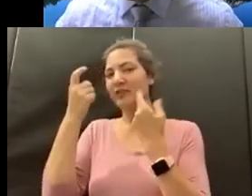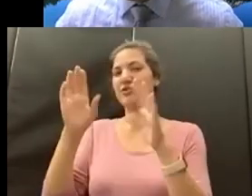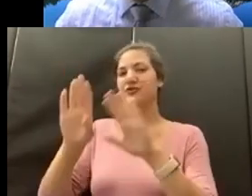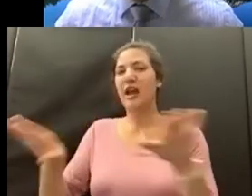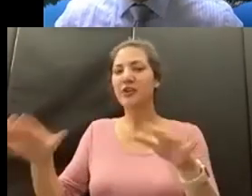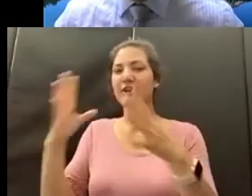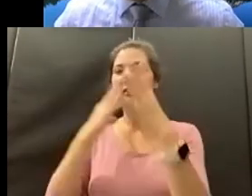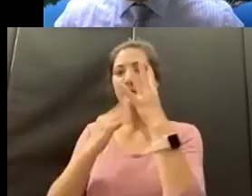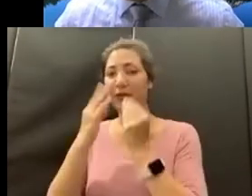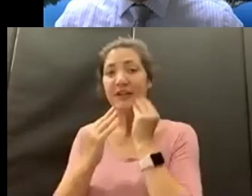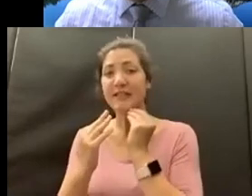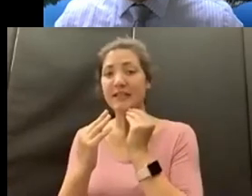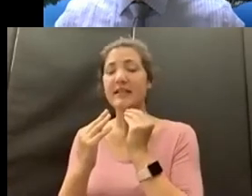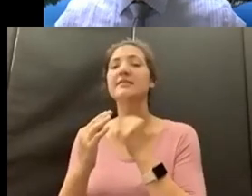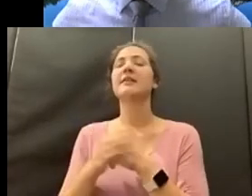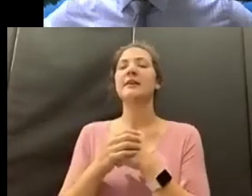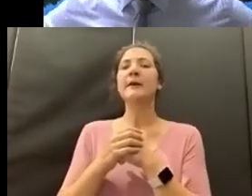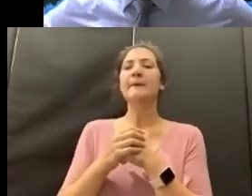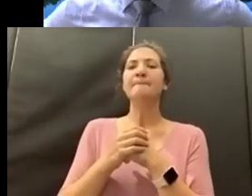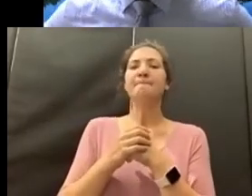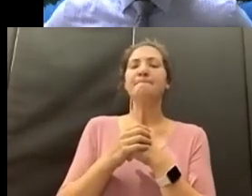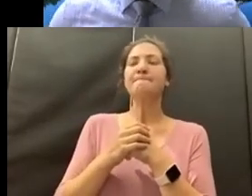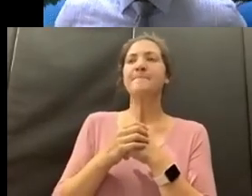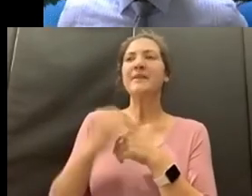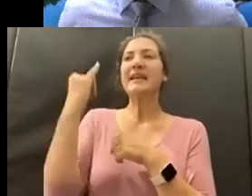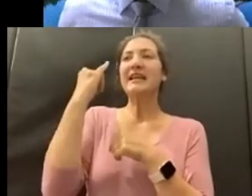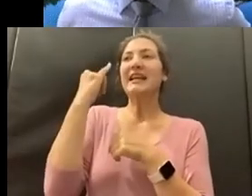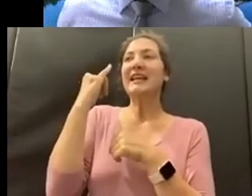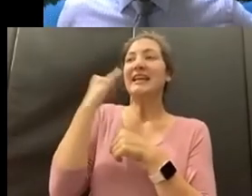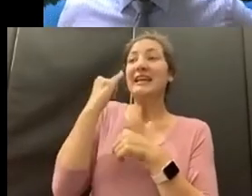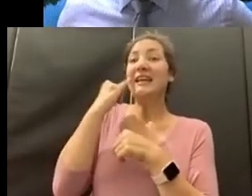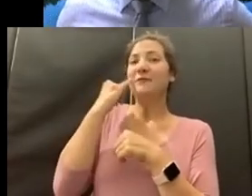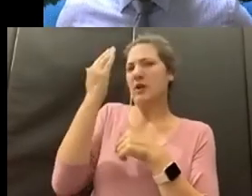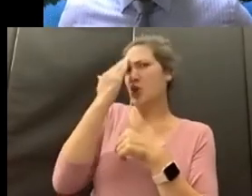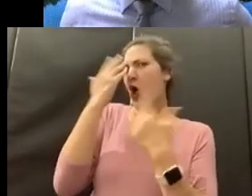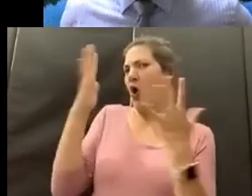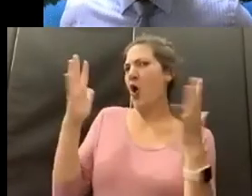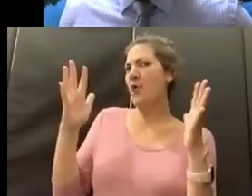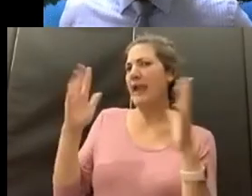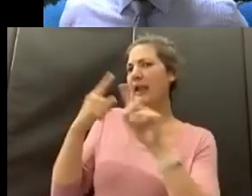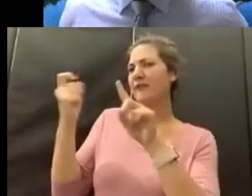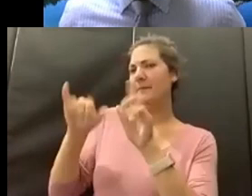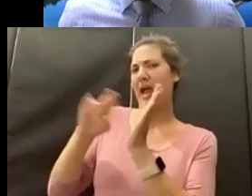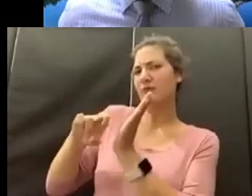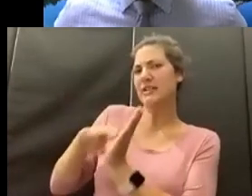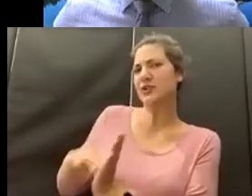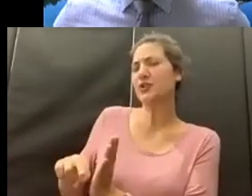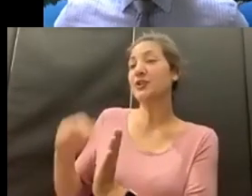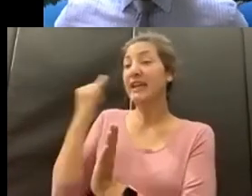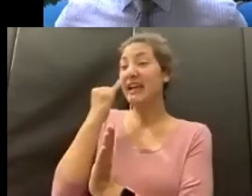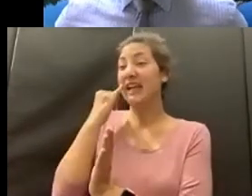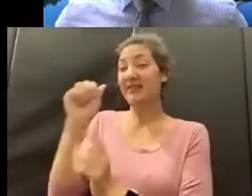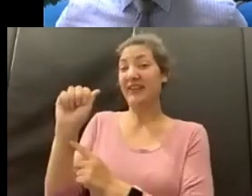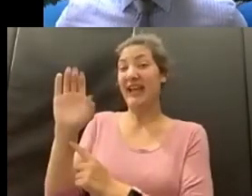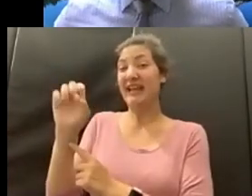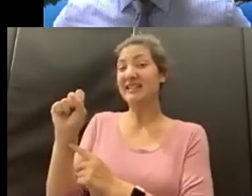more likely to experience behavioral health issues. And then when we look at it kind of from the funding lens, right, and we